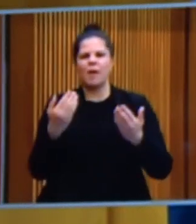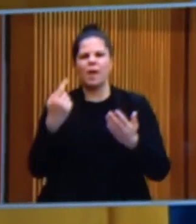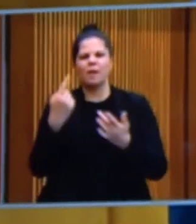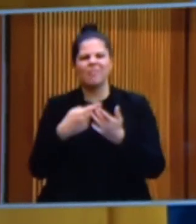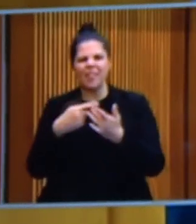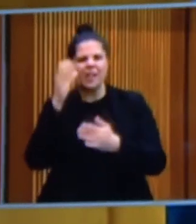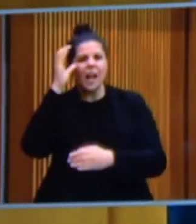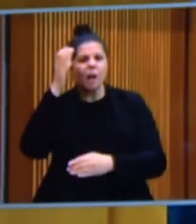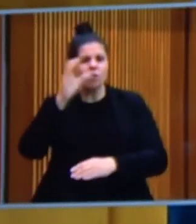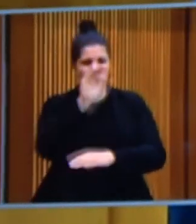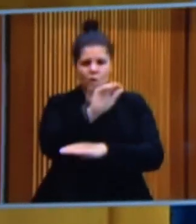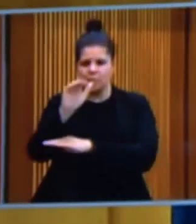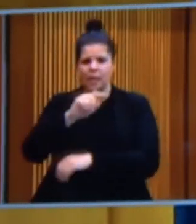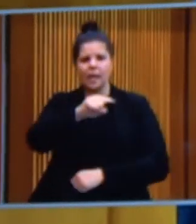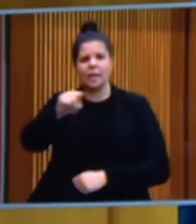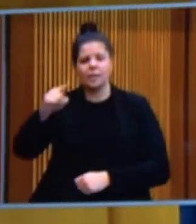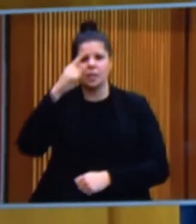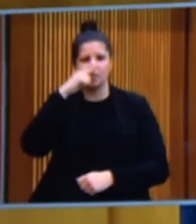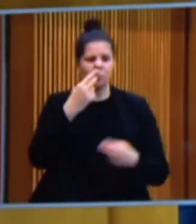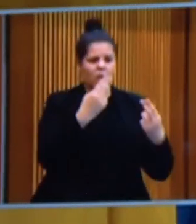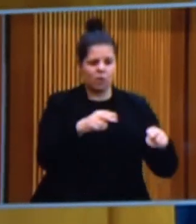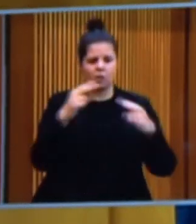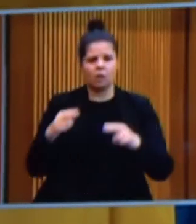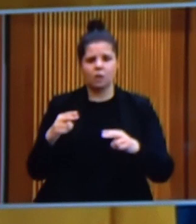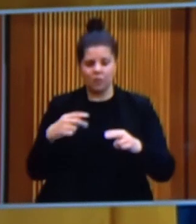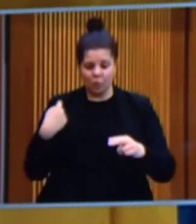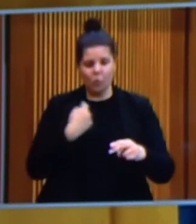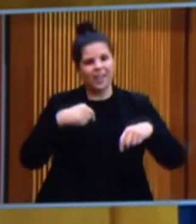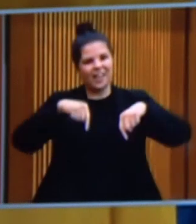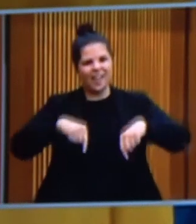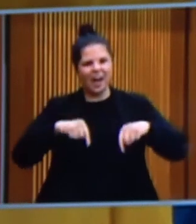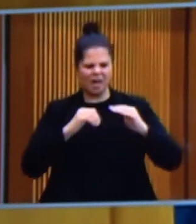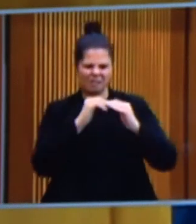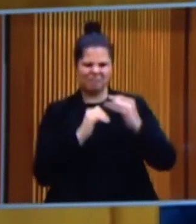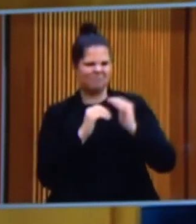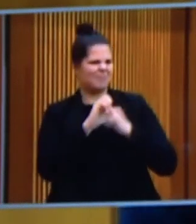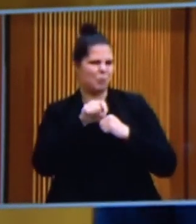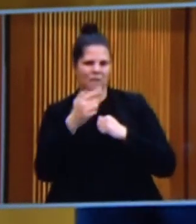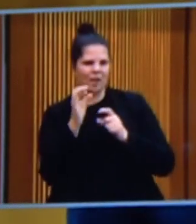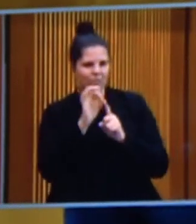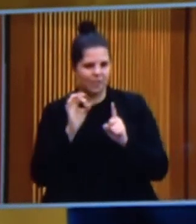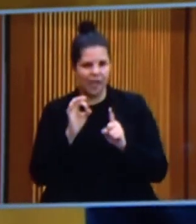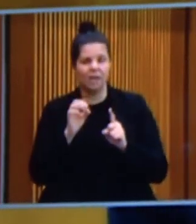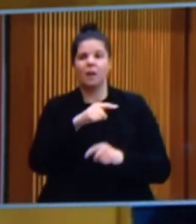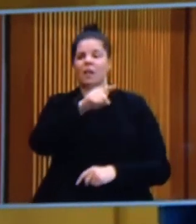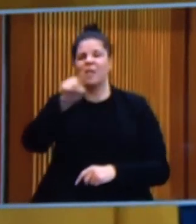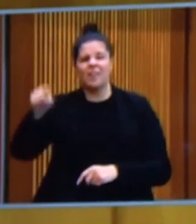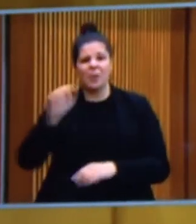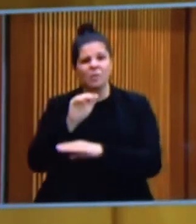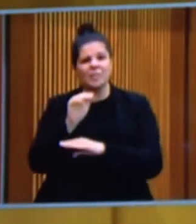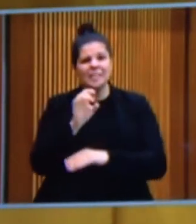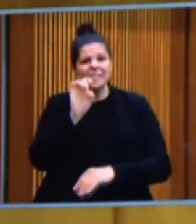the lives lost represent not 0.5%, but 10% of the cases. It means that the case numbers there are not